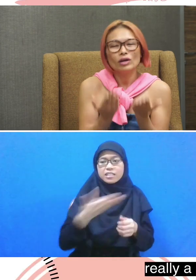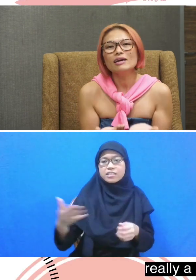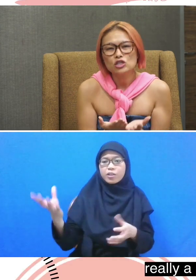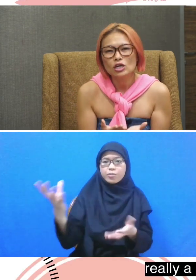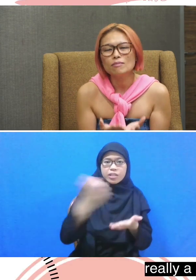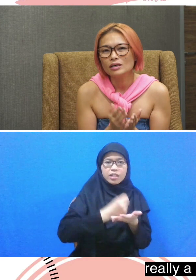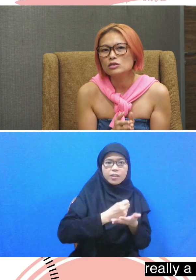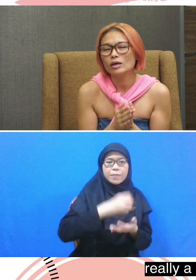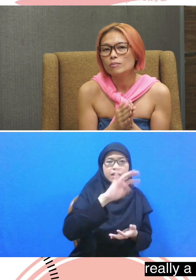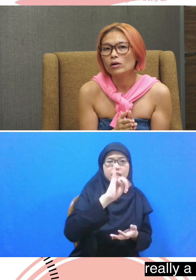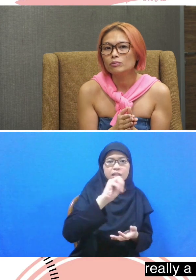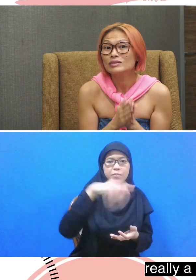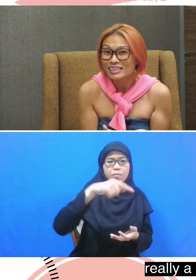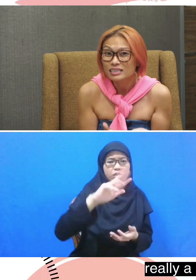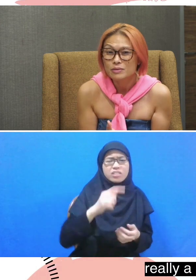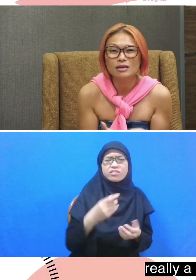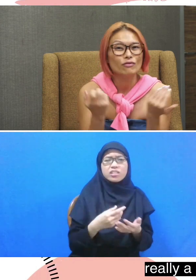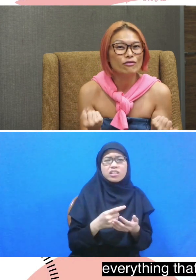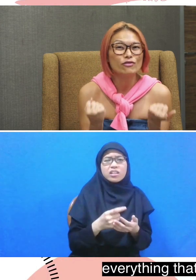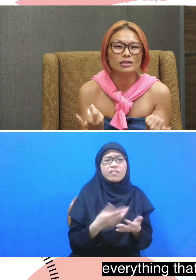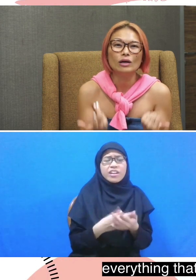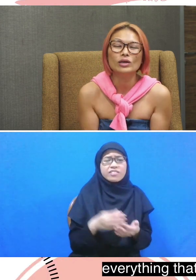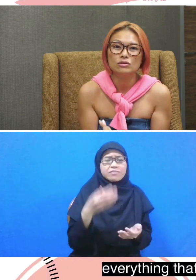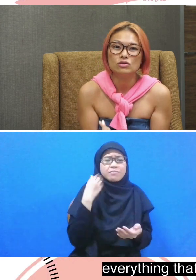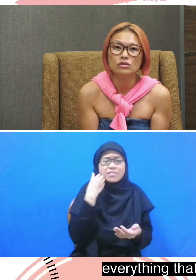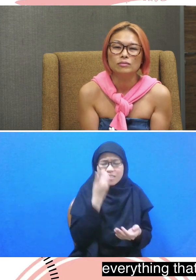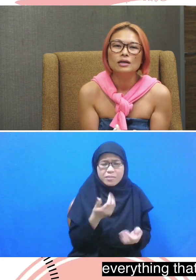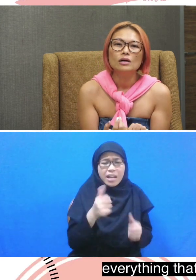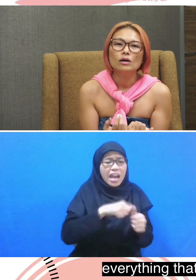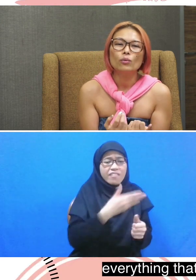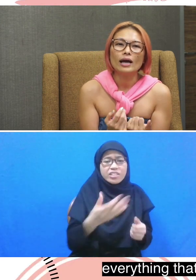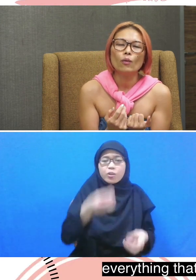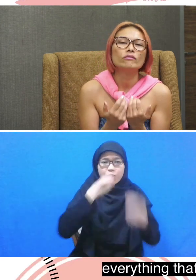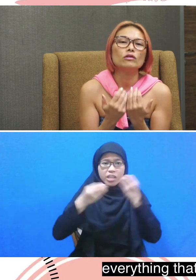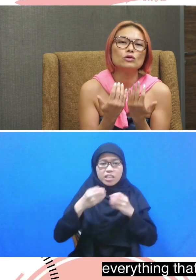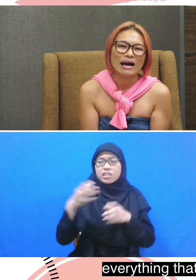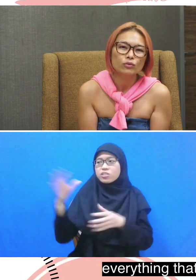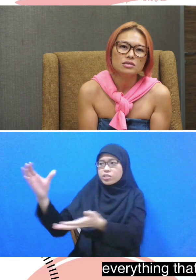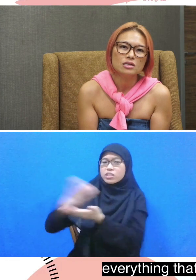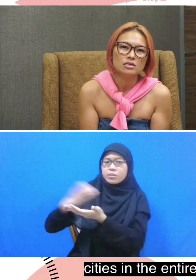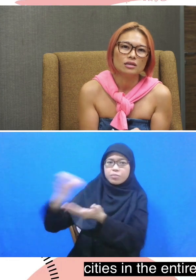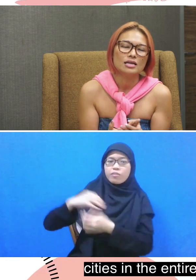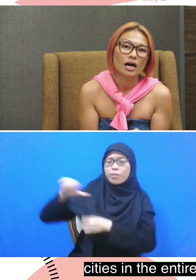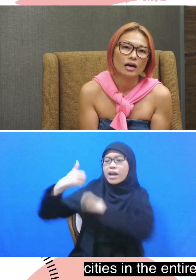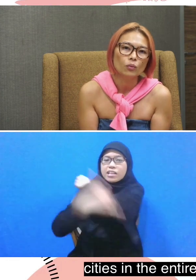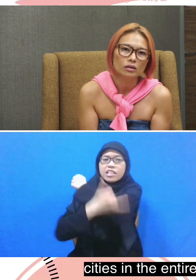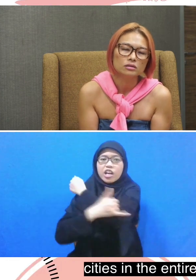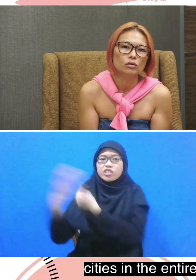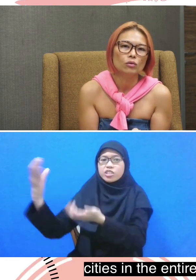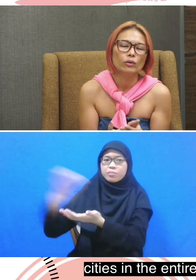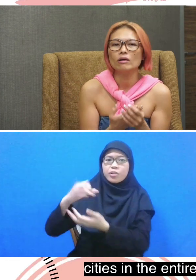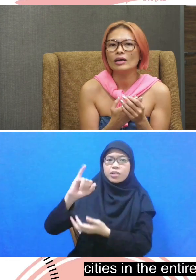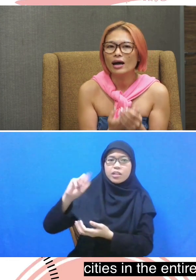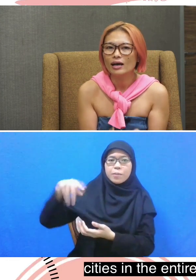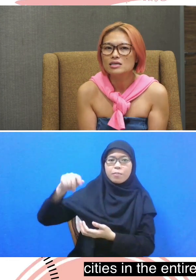it's really a shame, because we import up to 90% of everything that we consume. We are one of the most affluent cities in the entire world. You